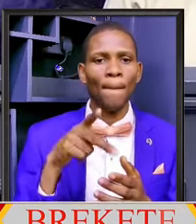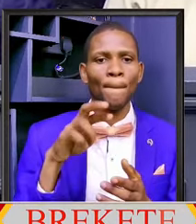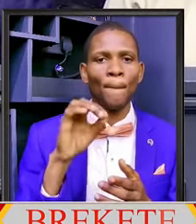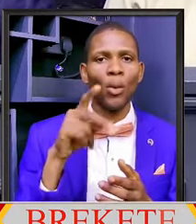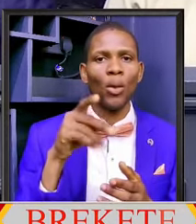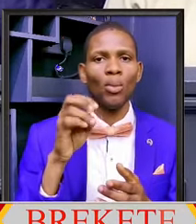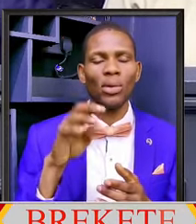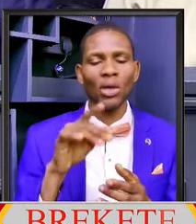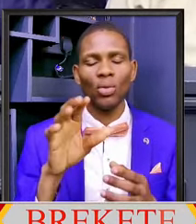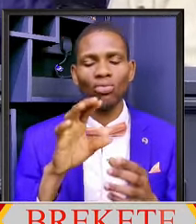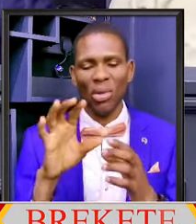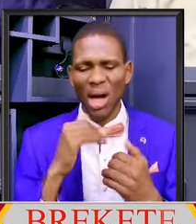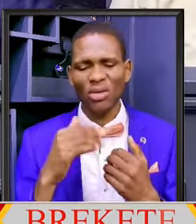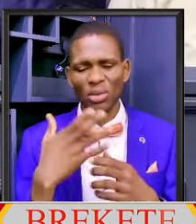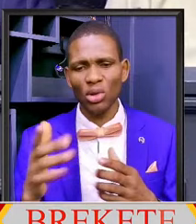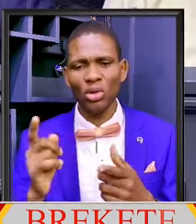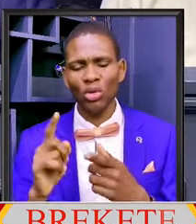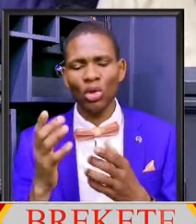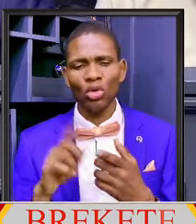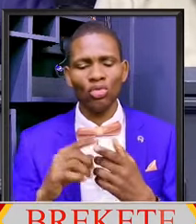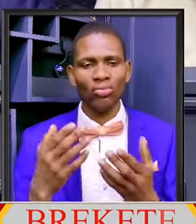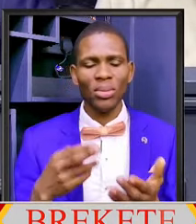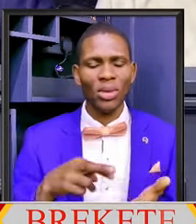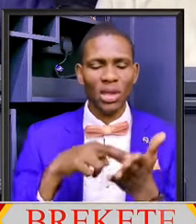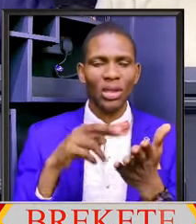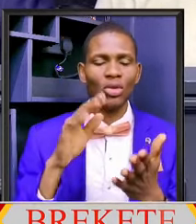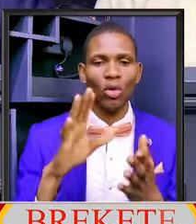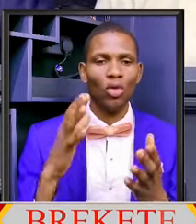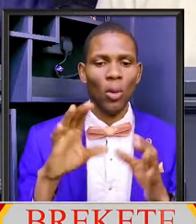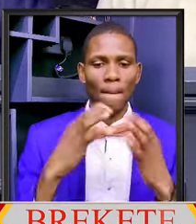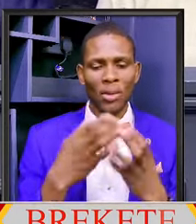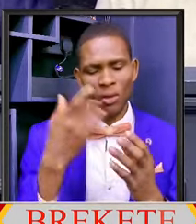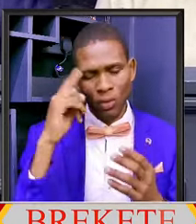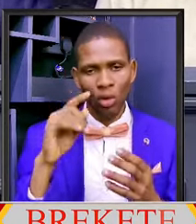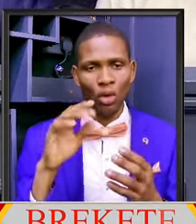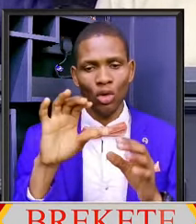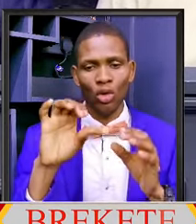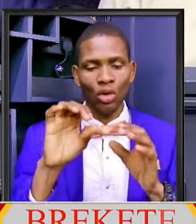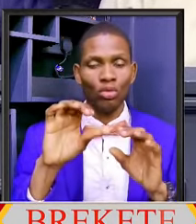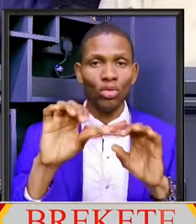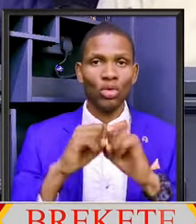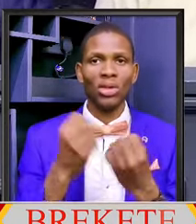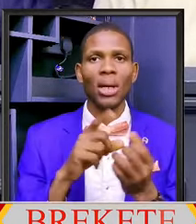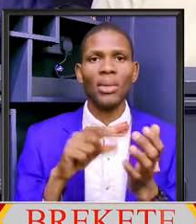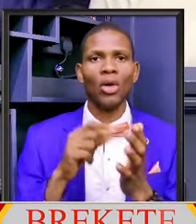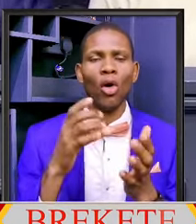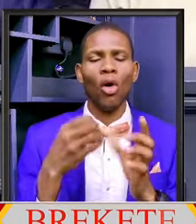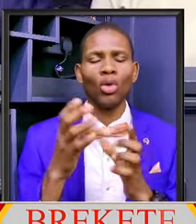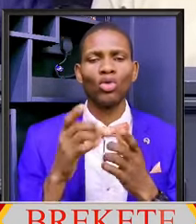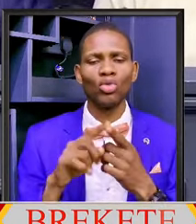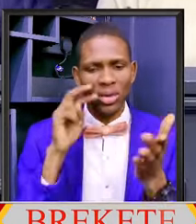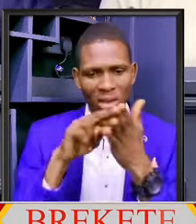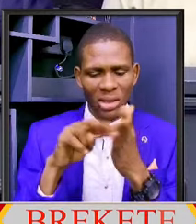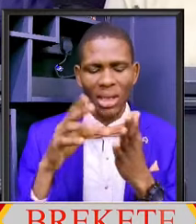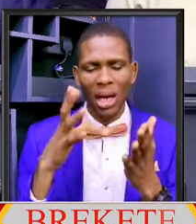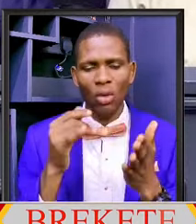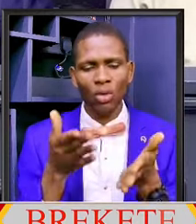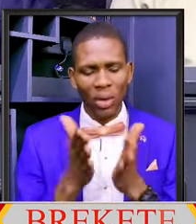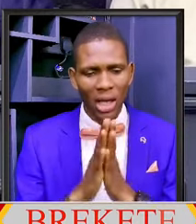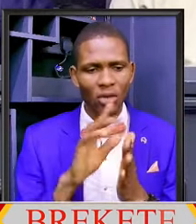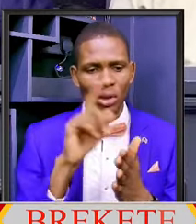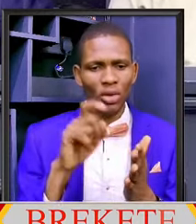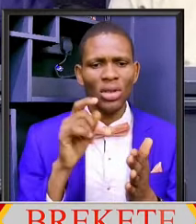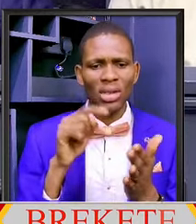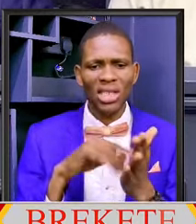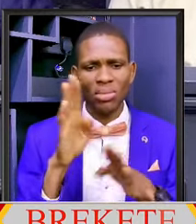you get what you they do, you want present your company for social media. Sometimes you want even do research. You want ask, say, okay, this business, what they do? What